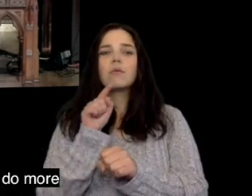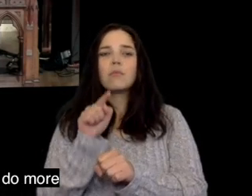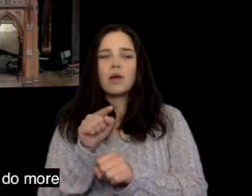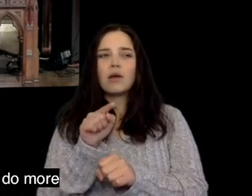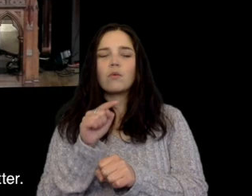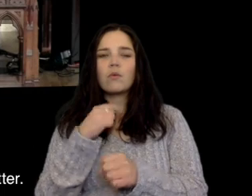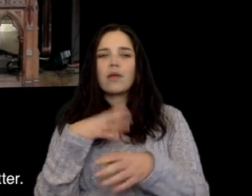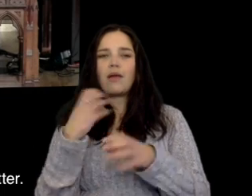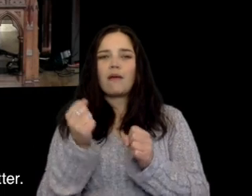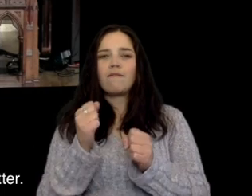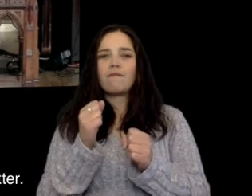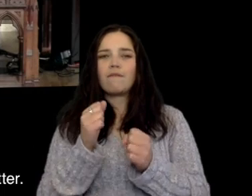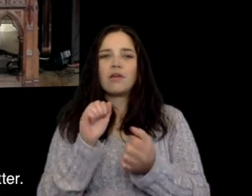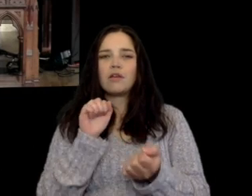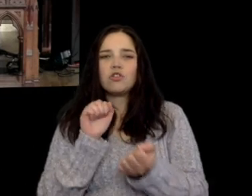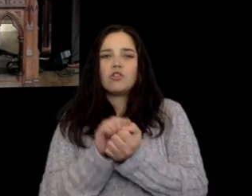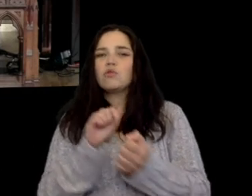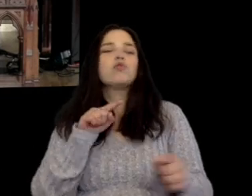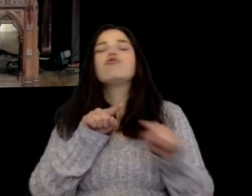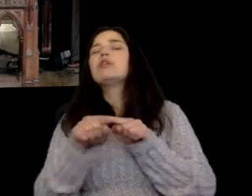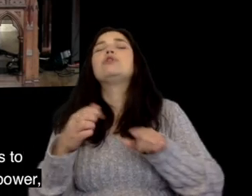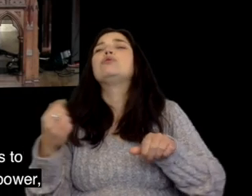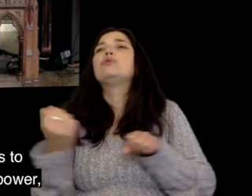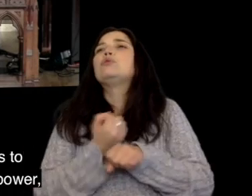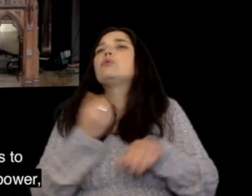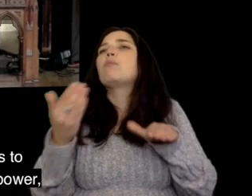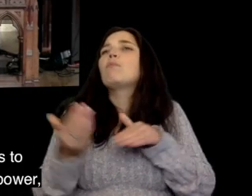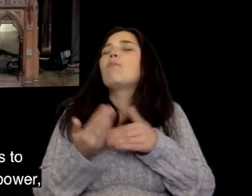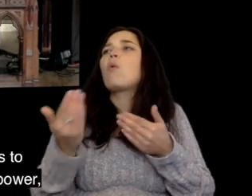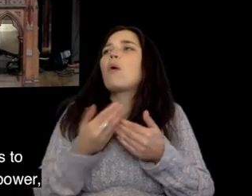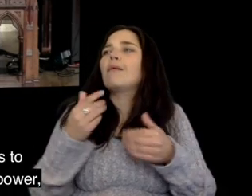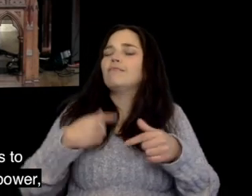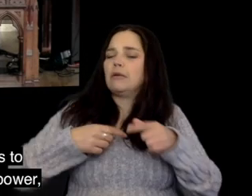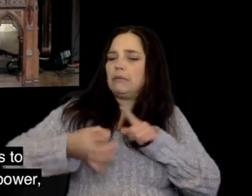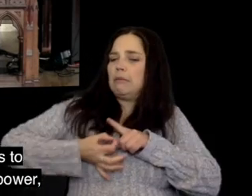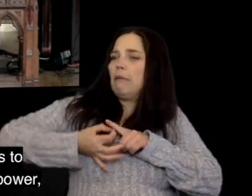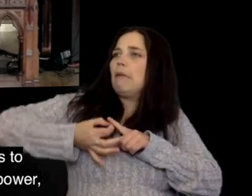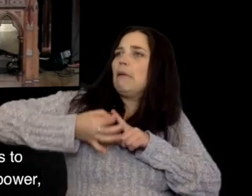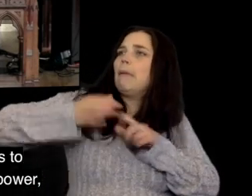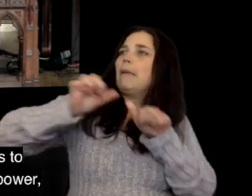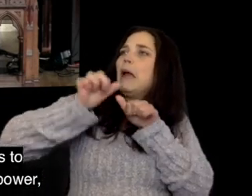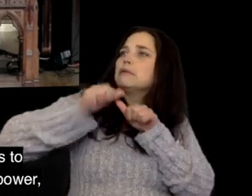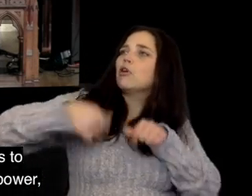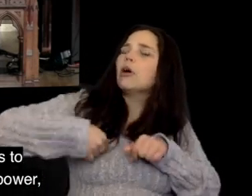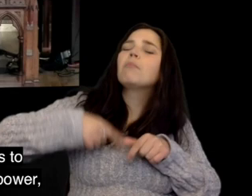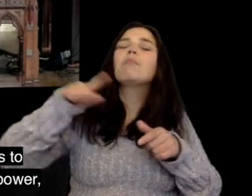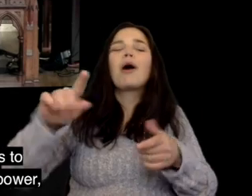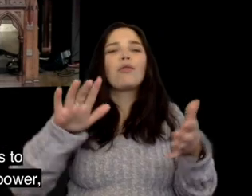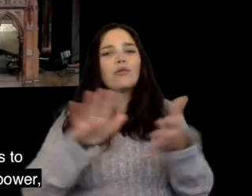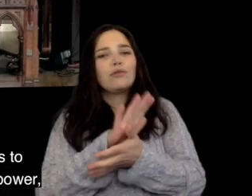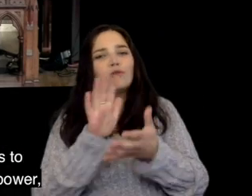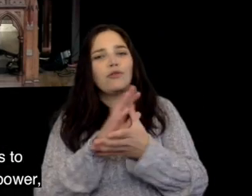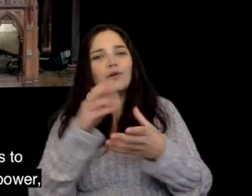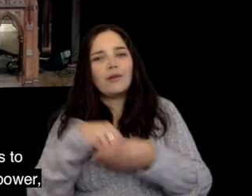have complete assurance. It's not about us trying to do more and trying to get better. But the joy of